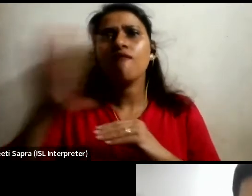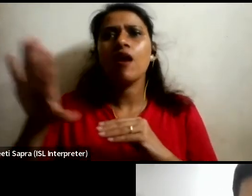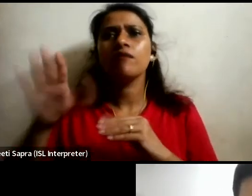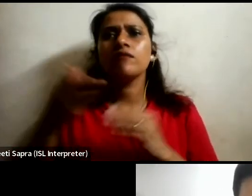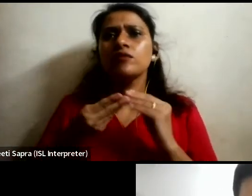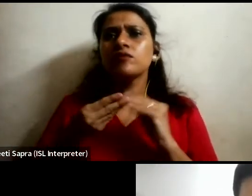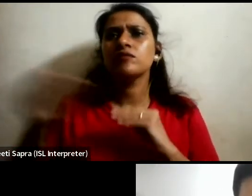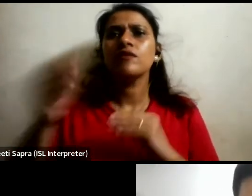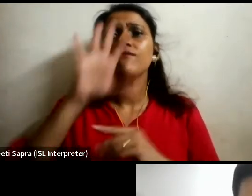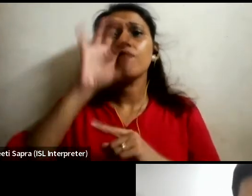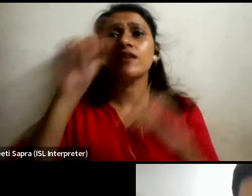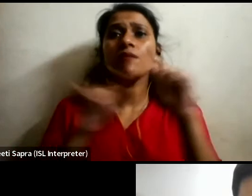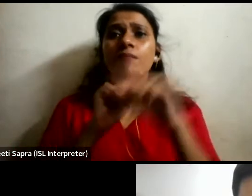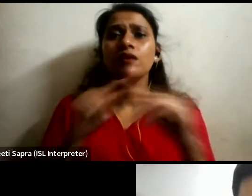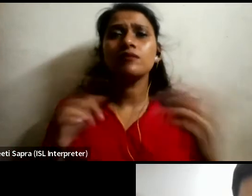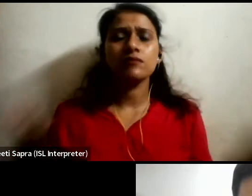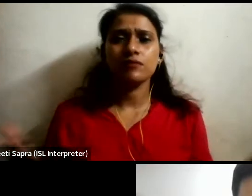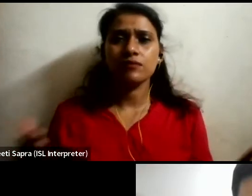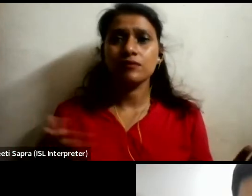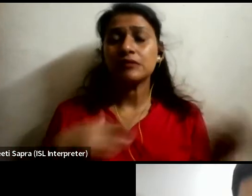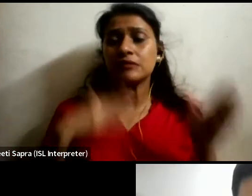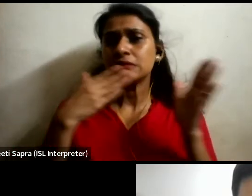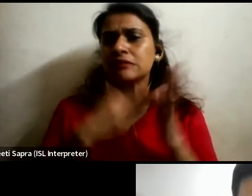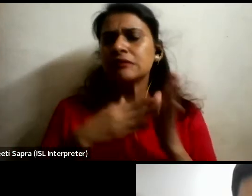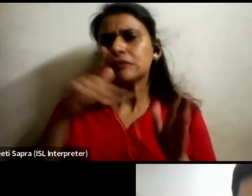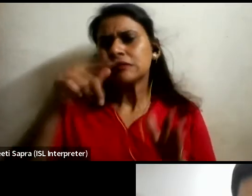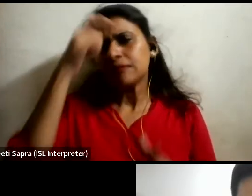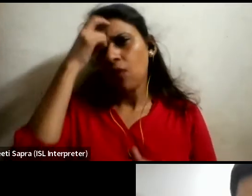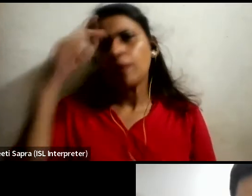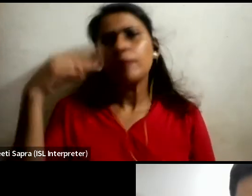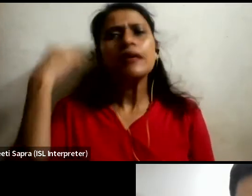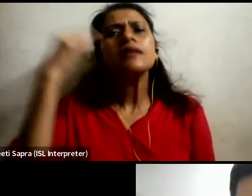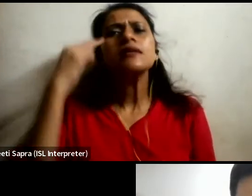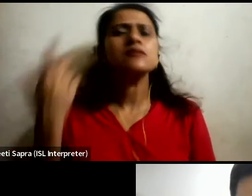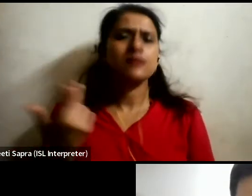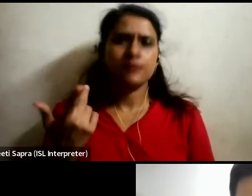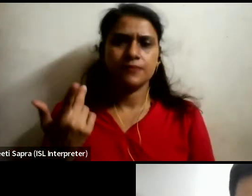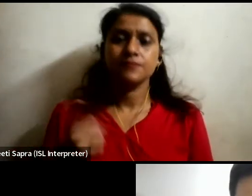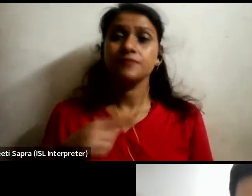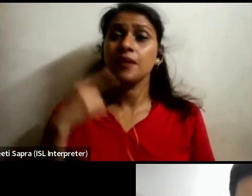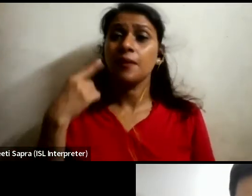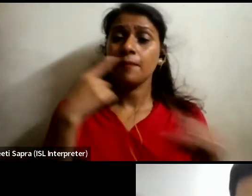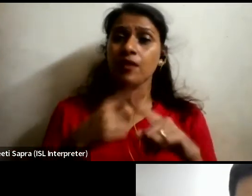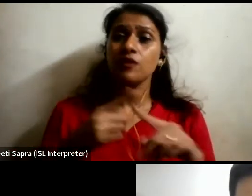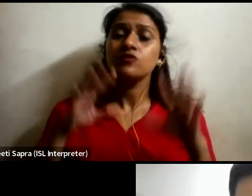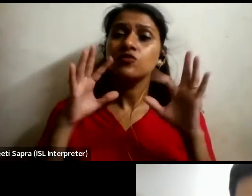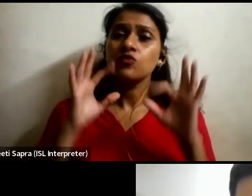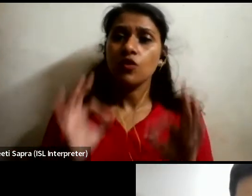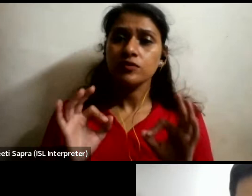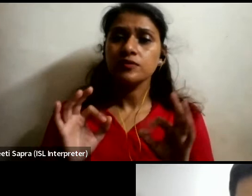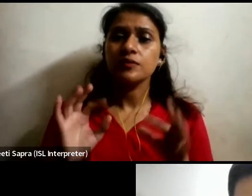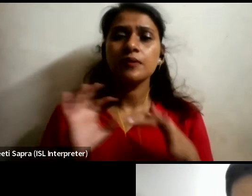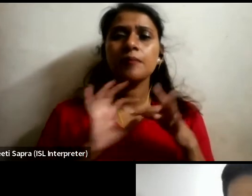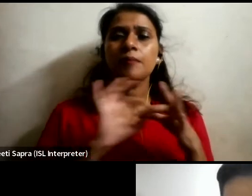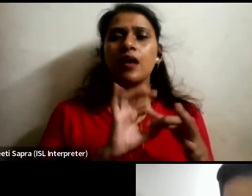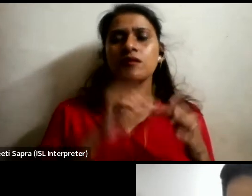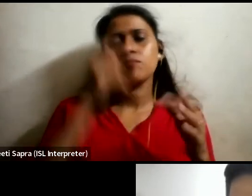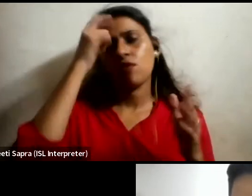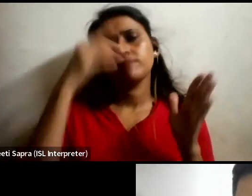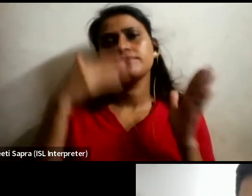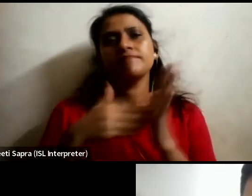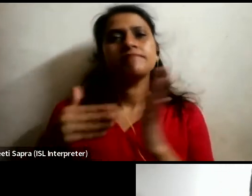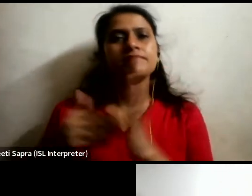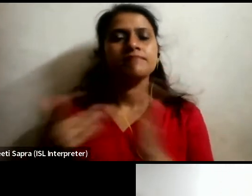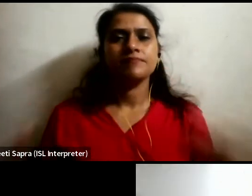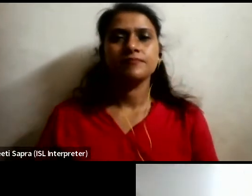to you, are the key problems, key reasons for this, and what are the main ways to counter those challenges?